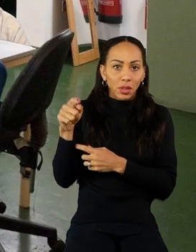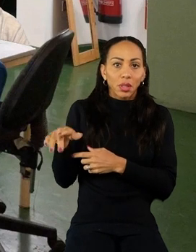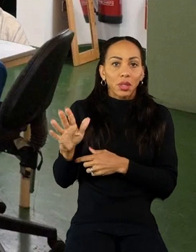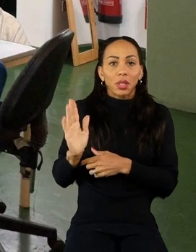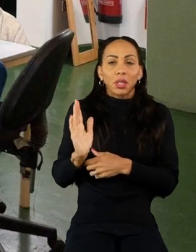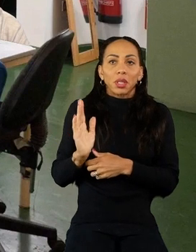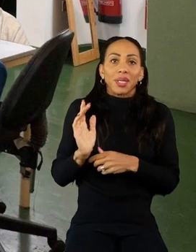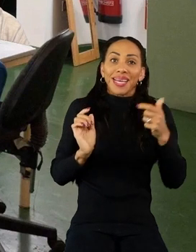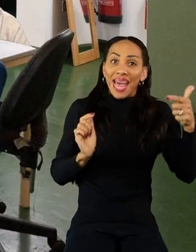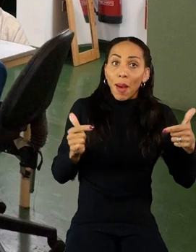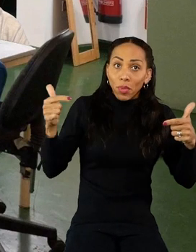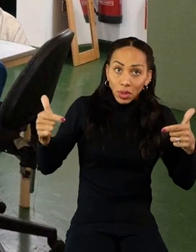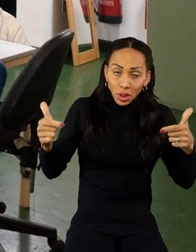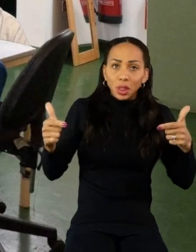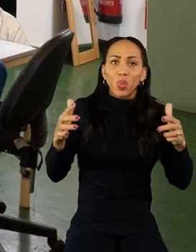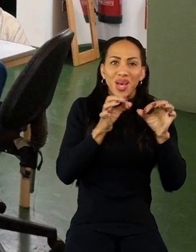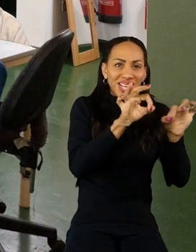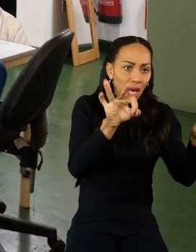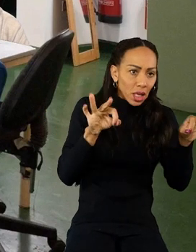make sure that the cameras were